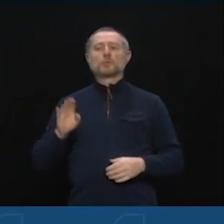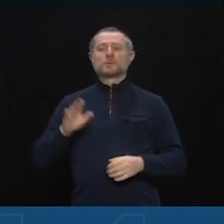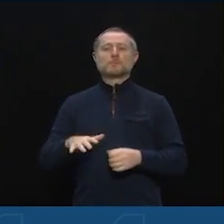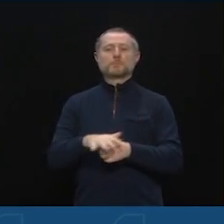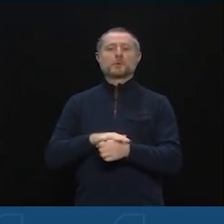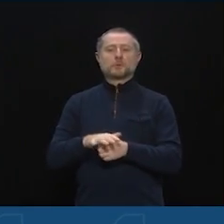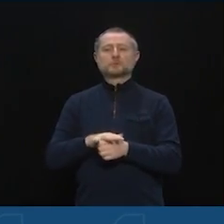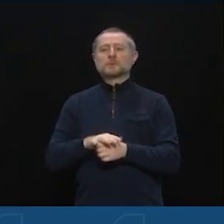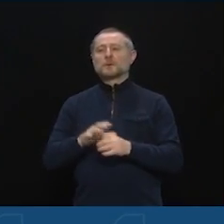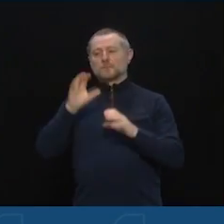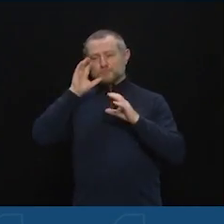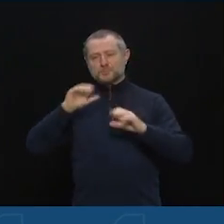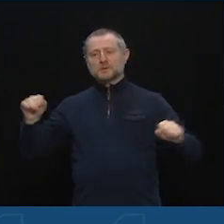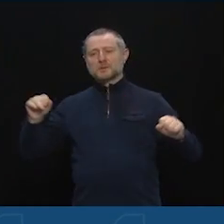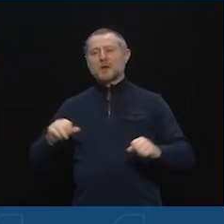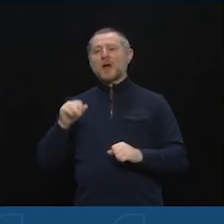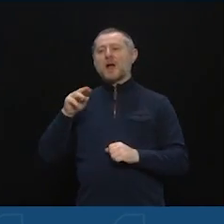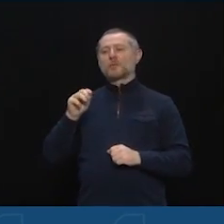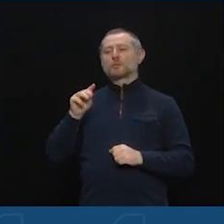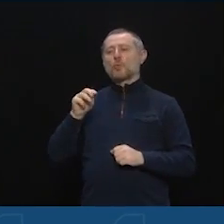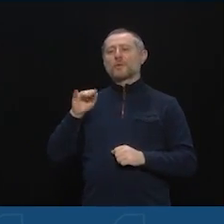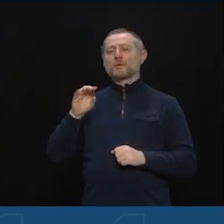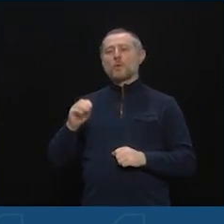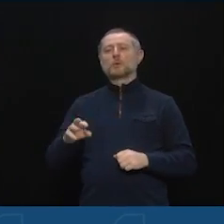Reynoso. And